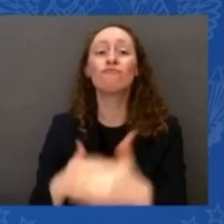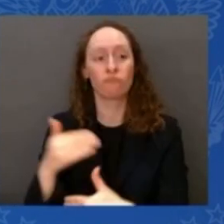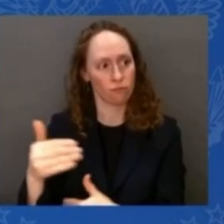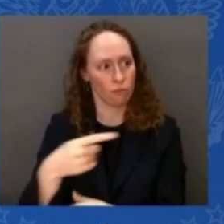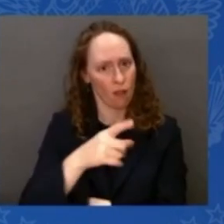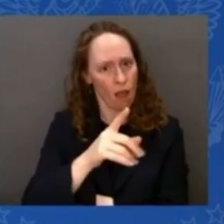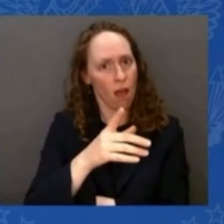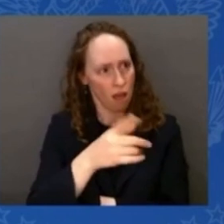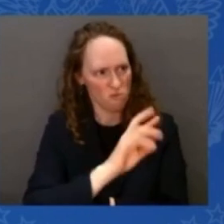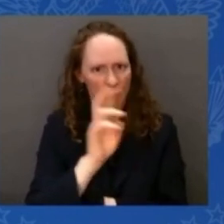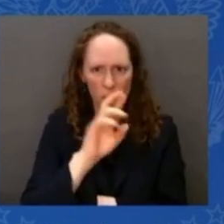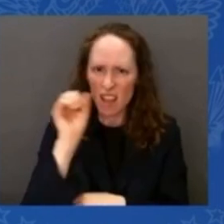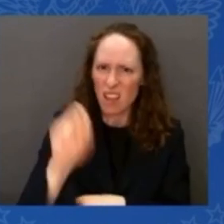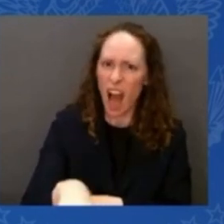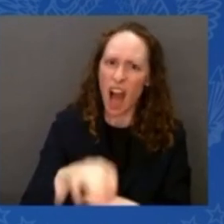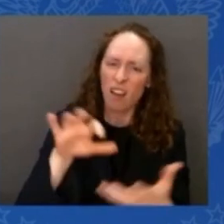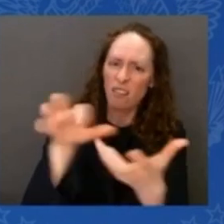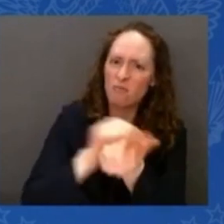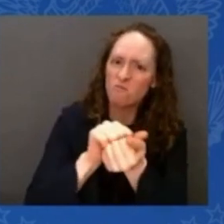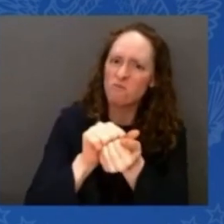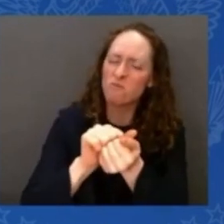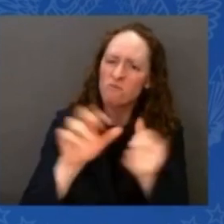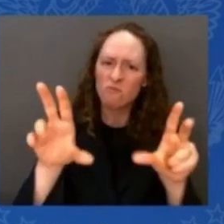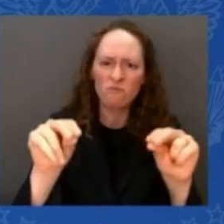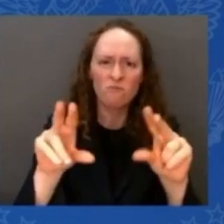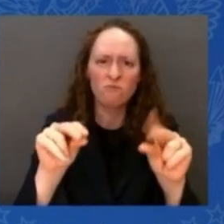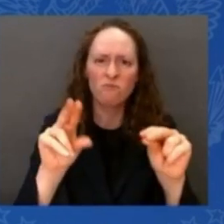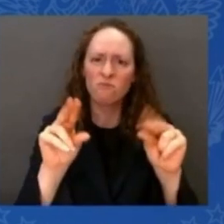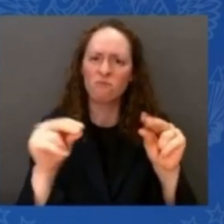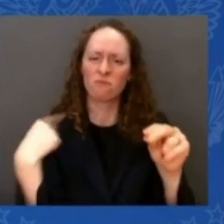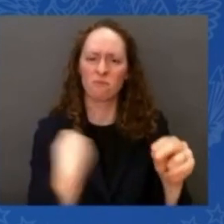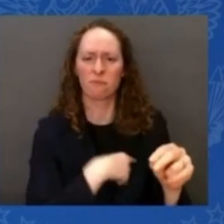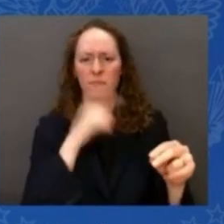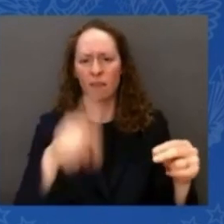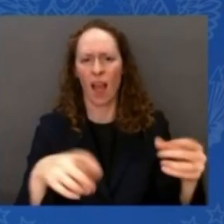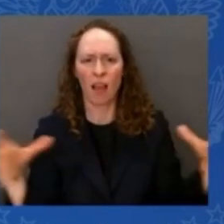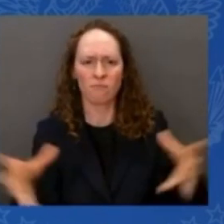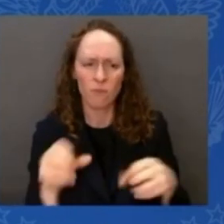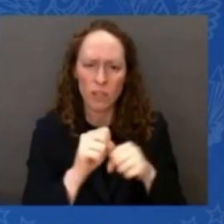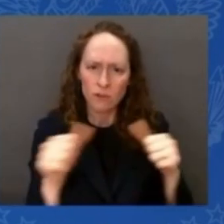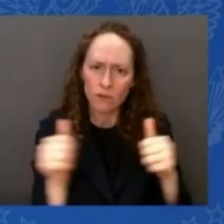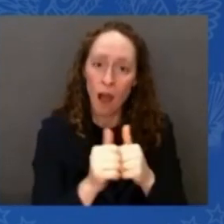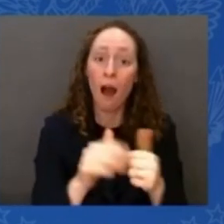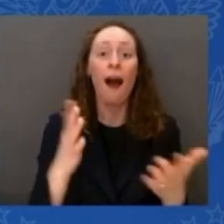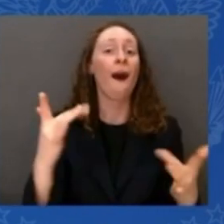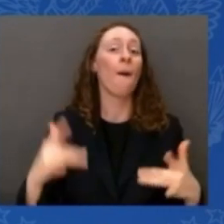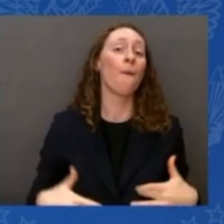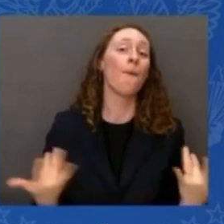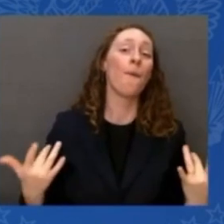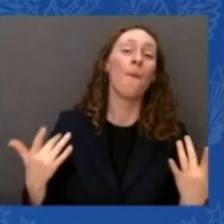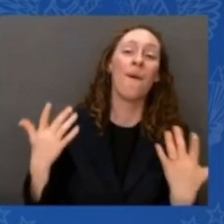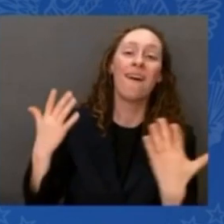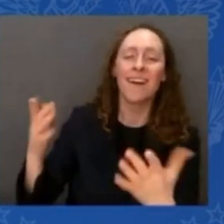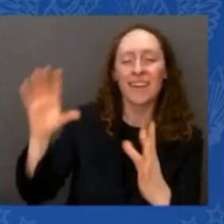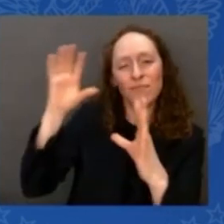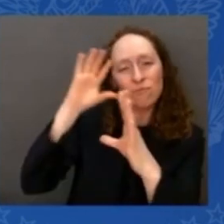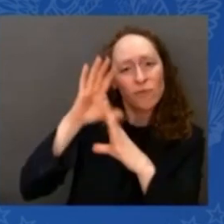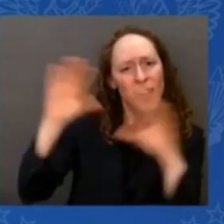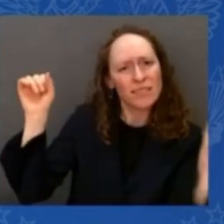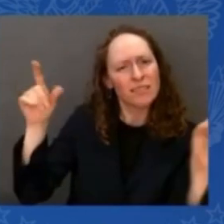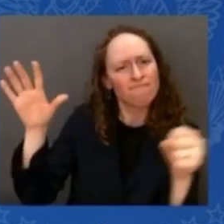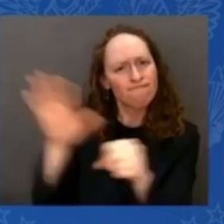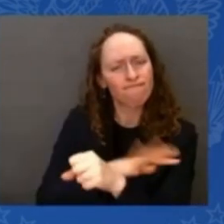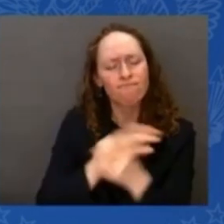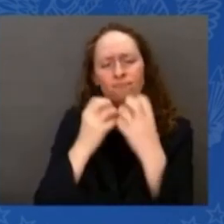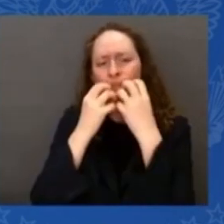president who cares about healthcare, who's passionate about healthcare, who's been an advocate for healthcare. And he will